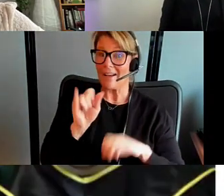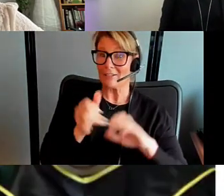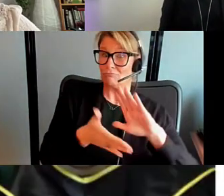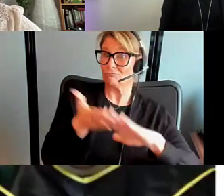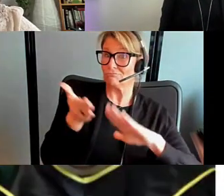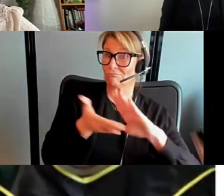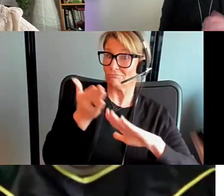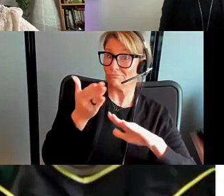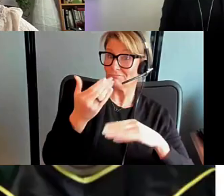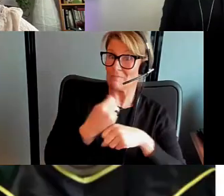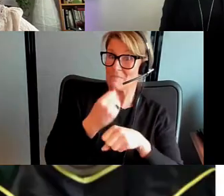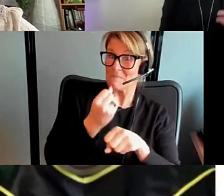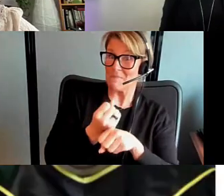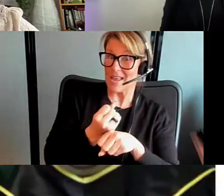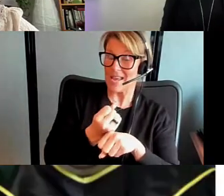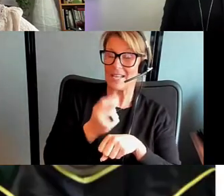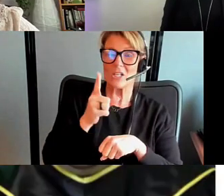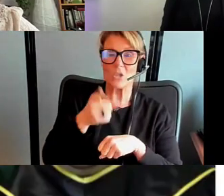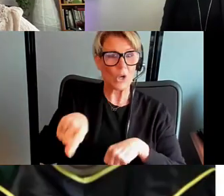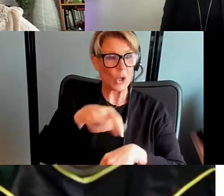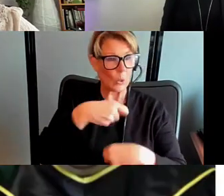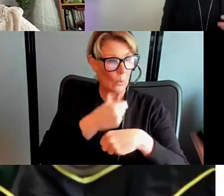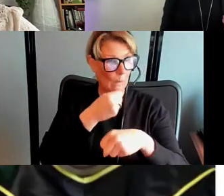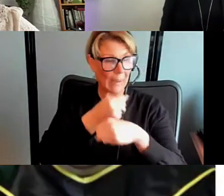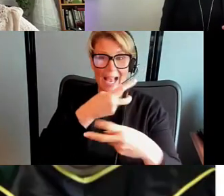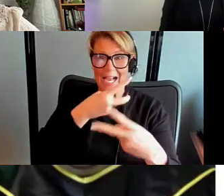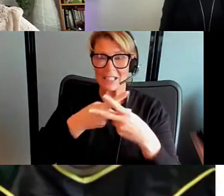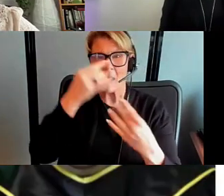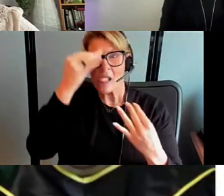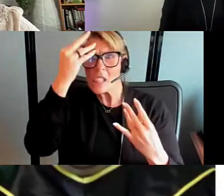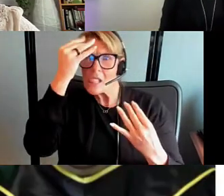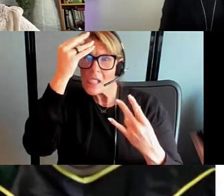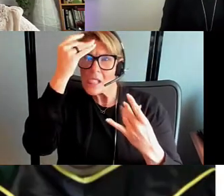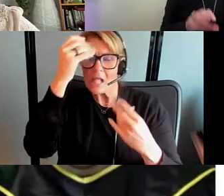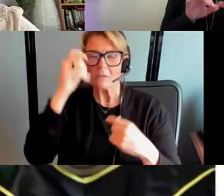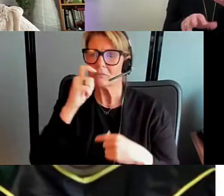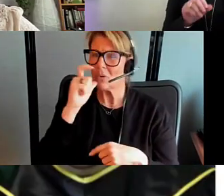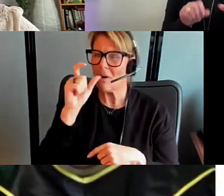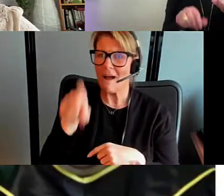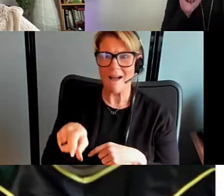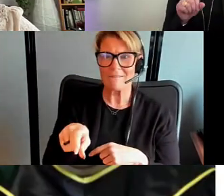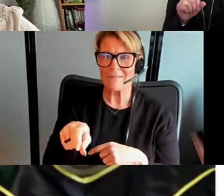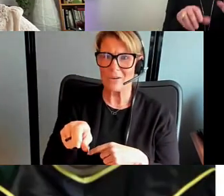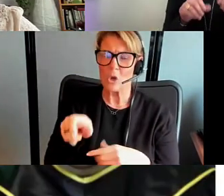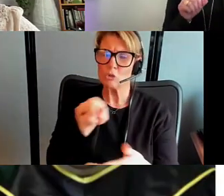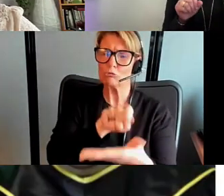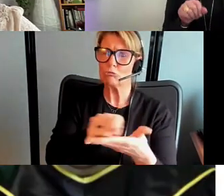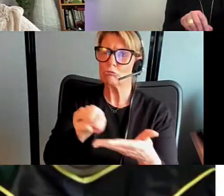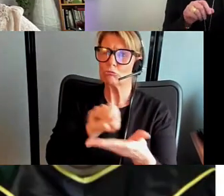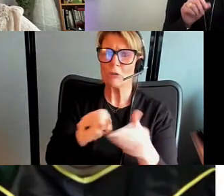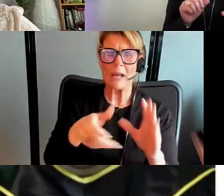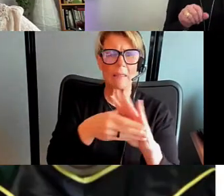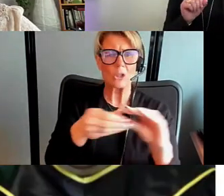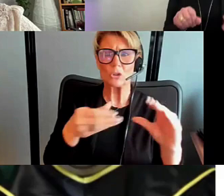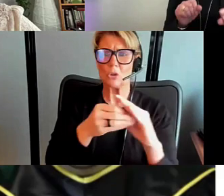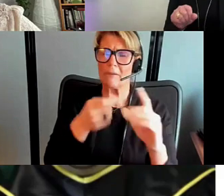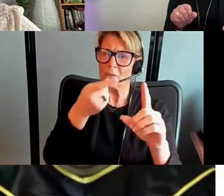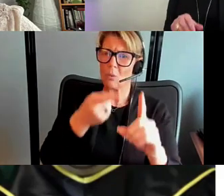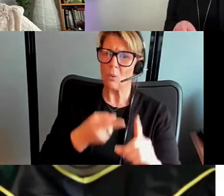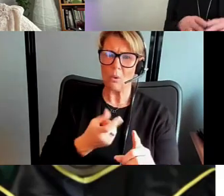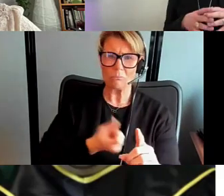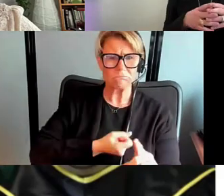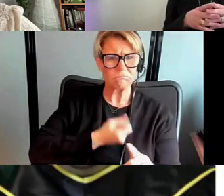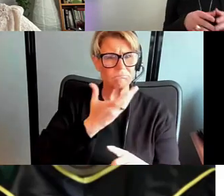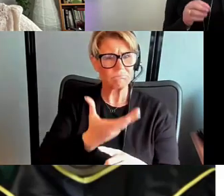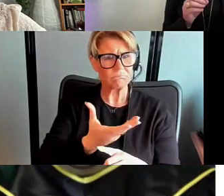talking about, making hashtags, it doesn't involve a lot of thought. You're writing the story of what you want to say, you're saying the